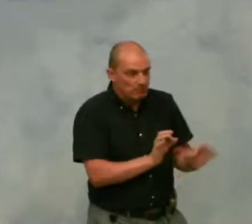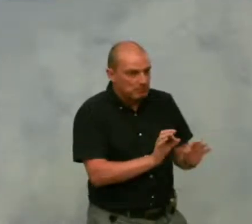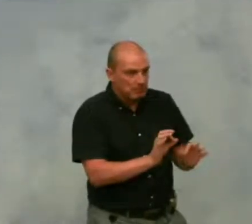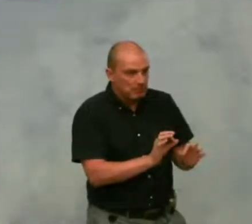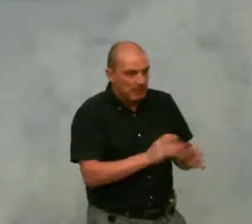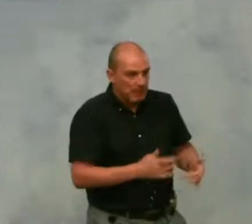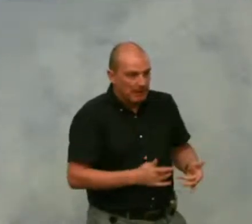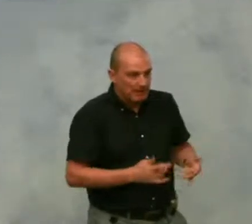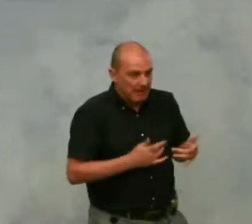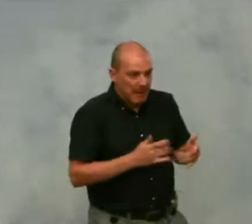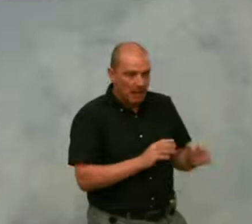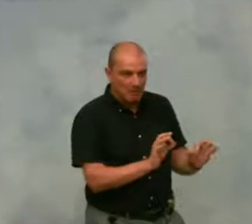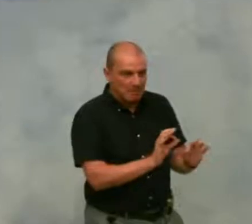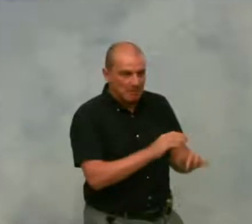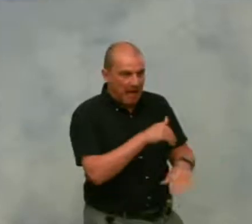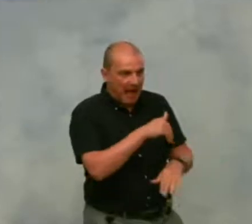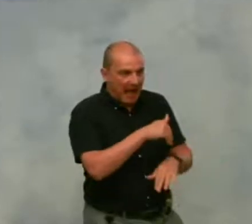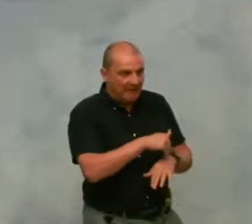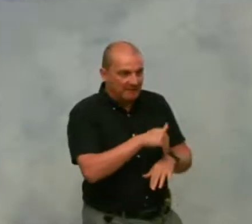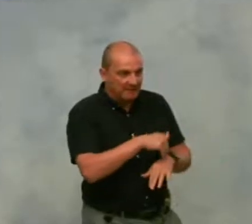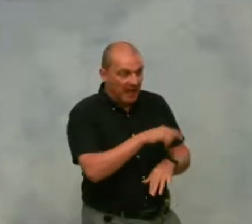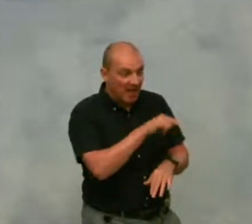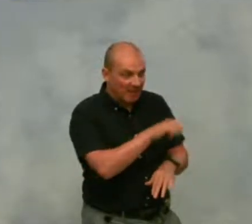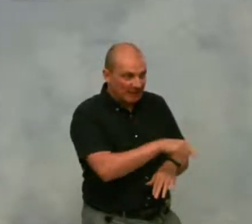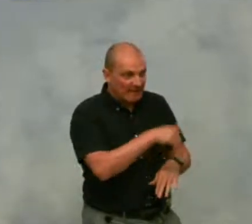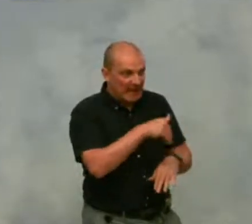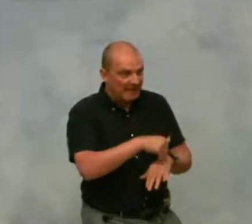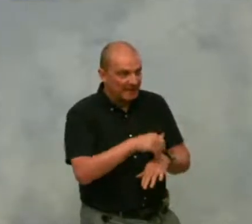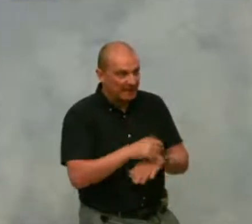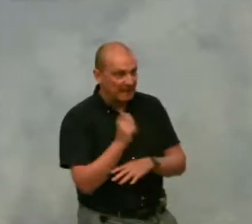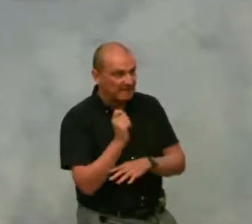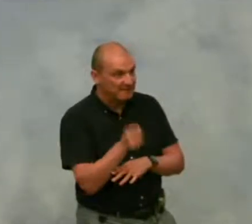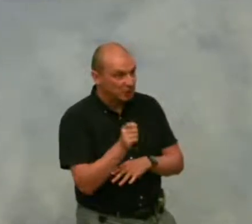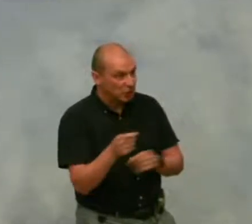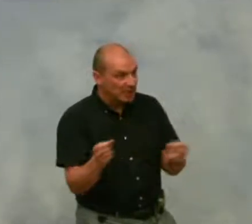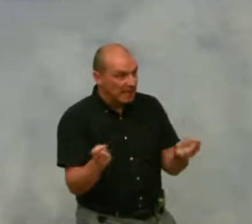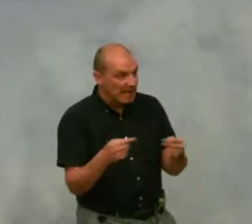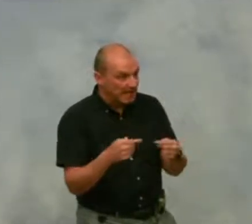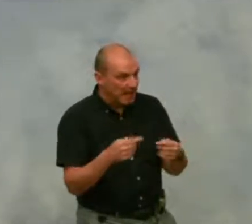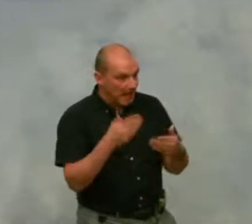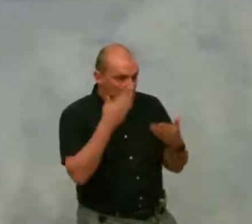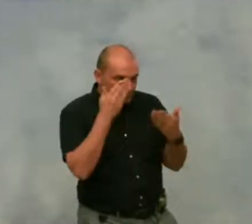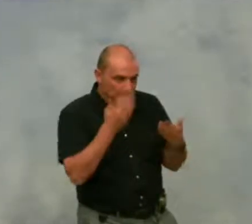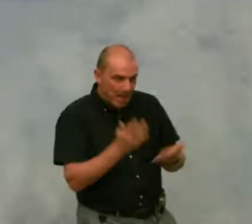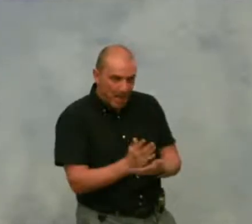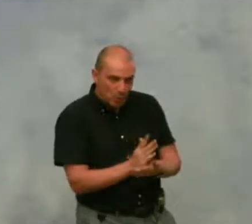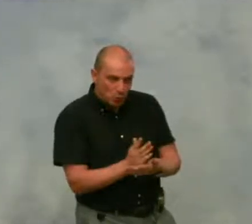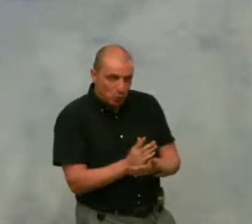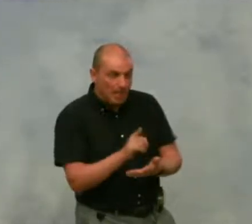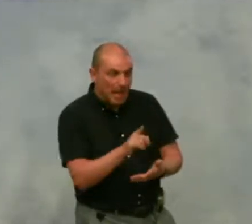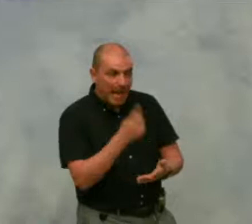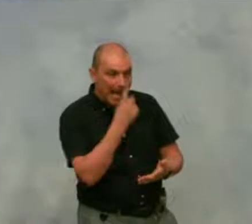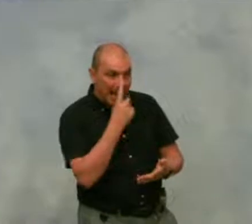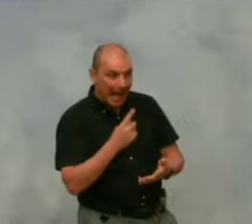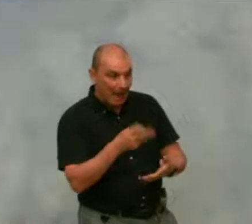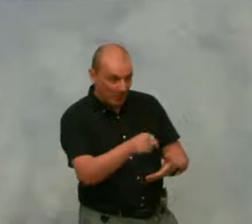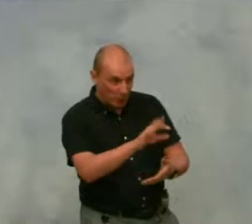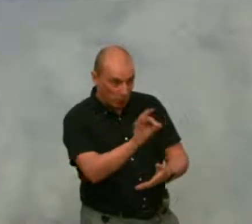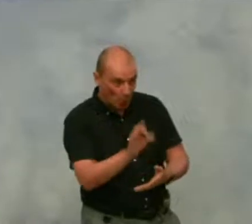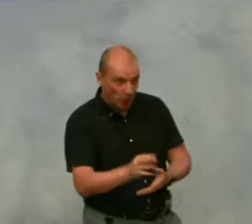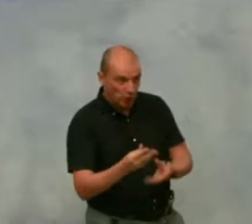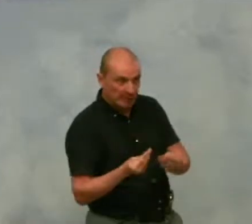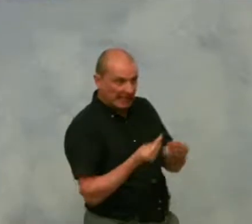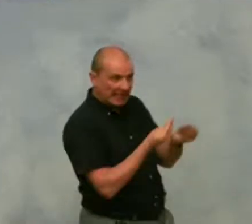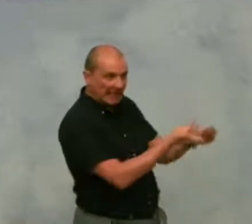any bearing on the amount of phishing mails we're receiving, but I'm happy to take that as a question back to our security team